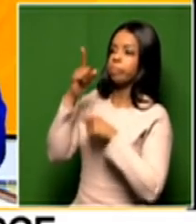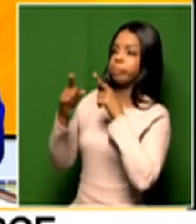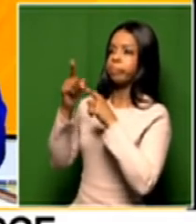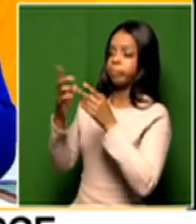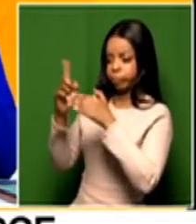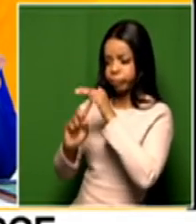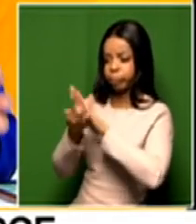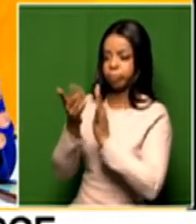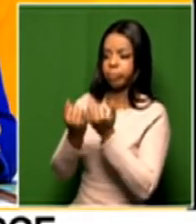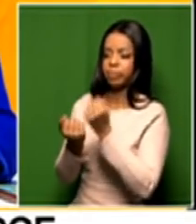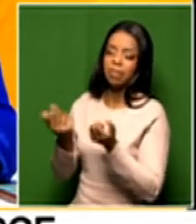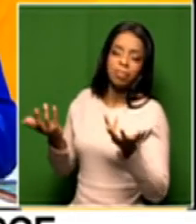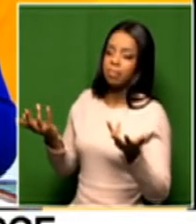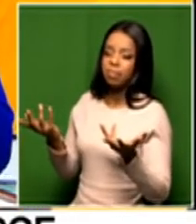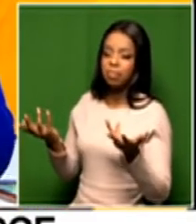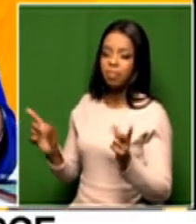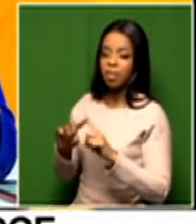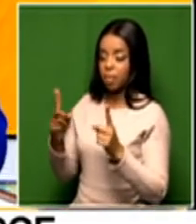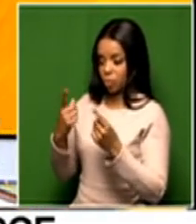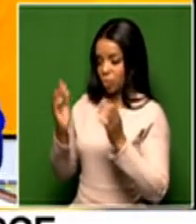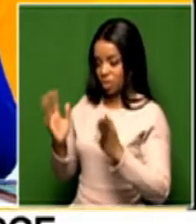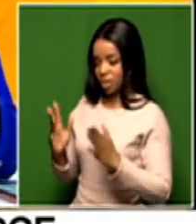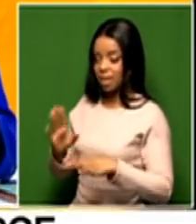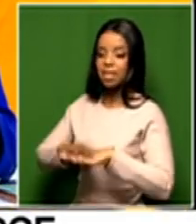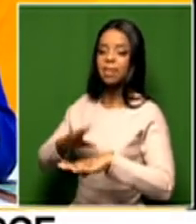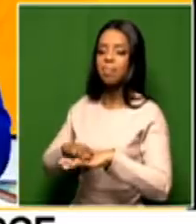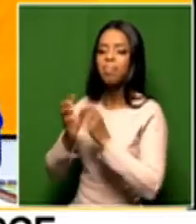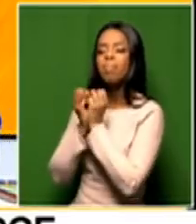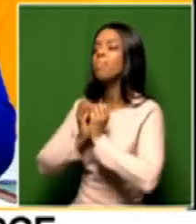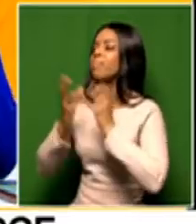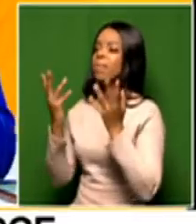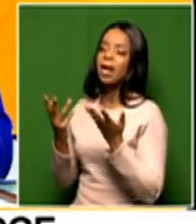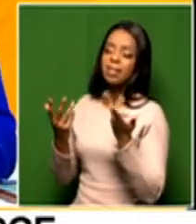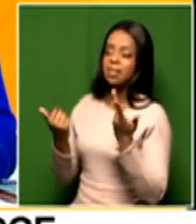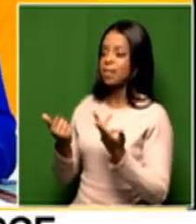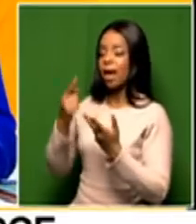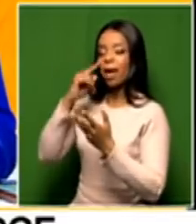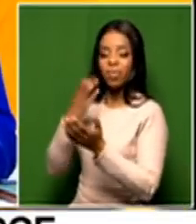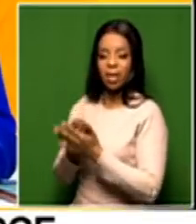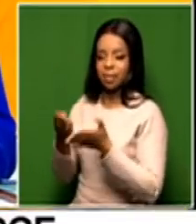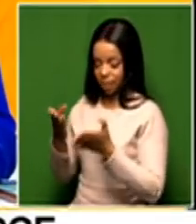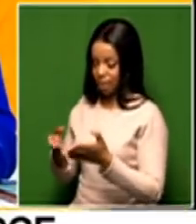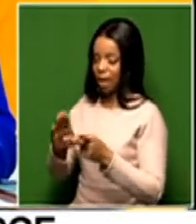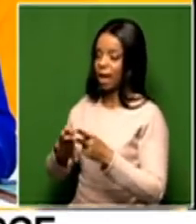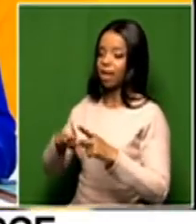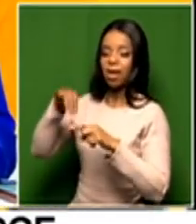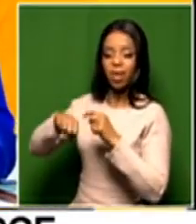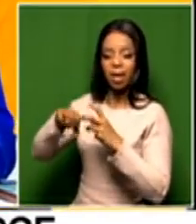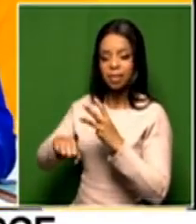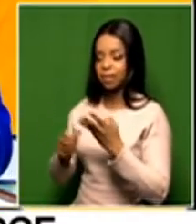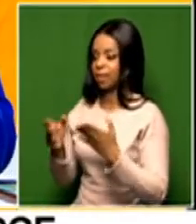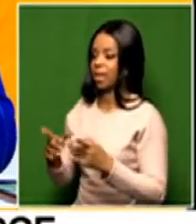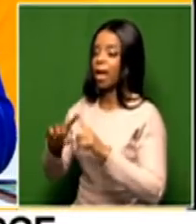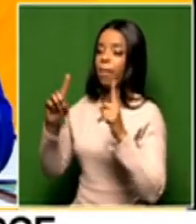but you've done so many other investigations. The evidence is there, the findings are there, but the wheels of justice are not doing